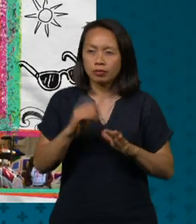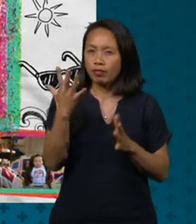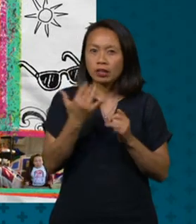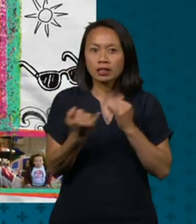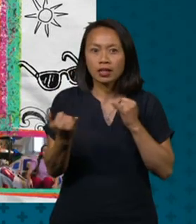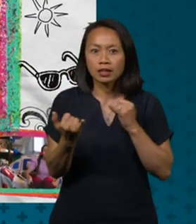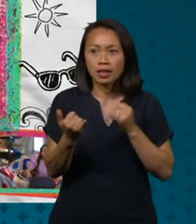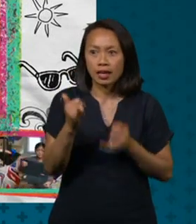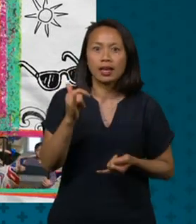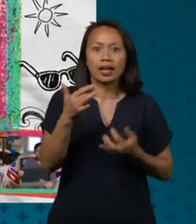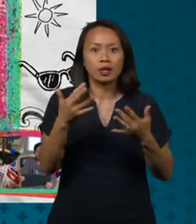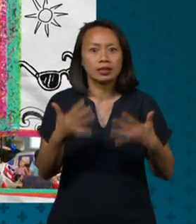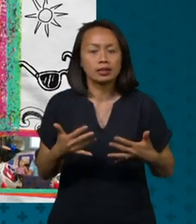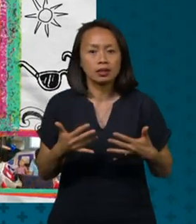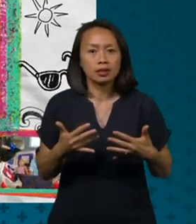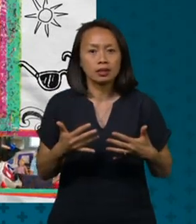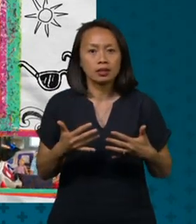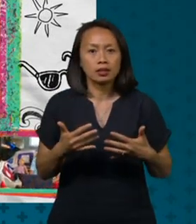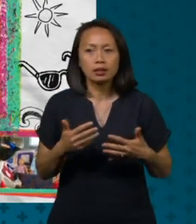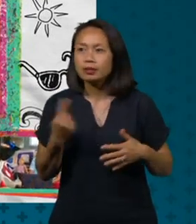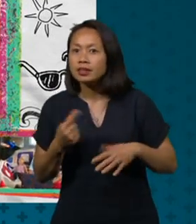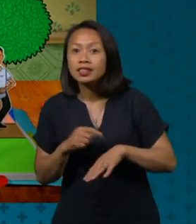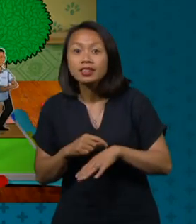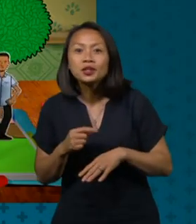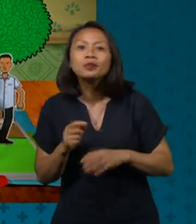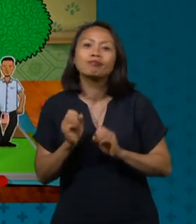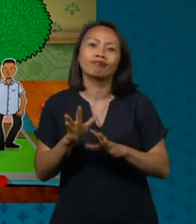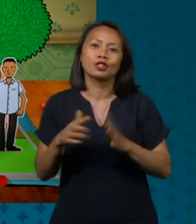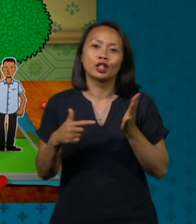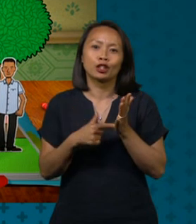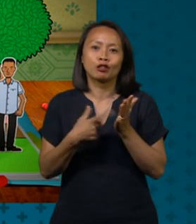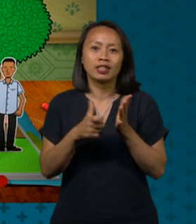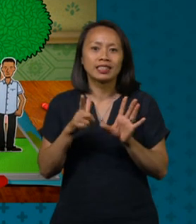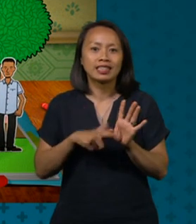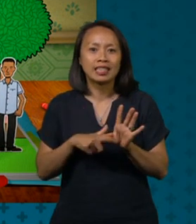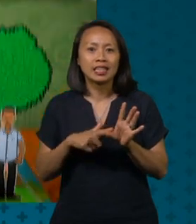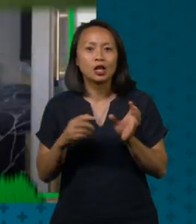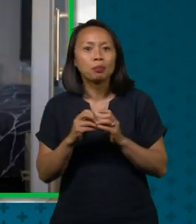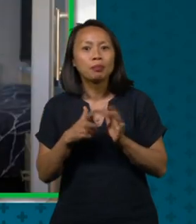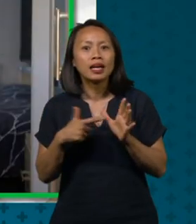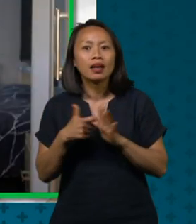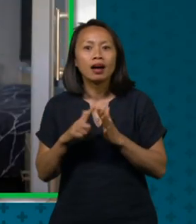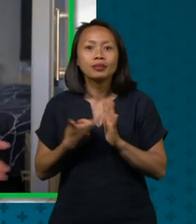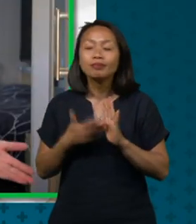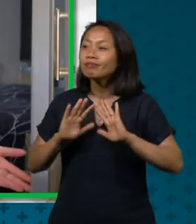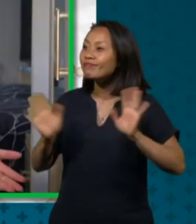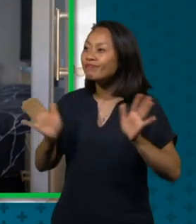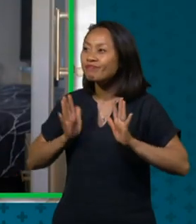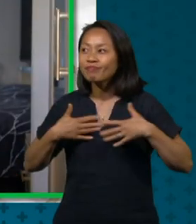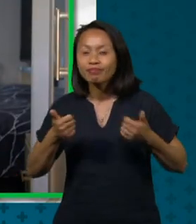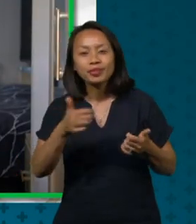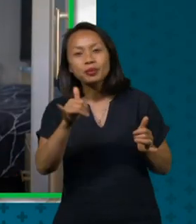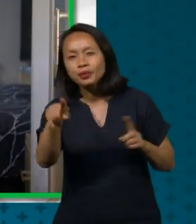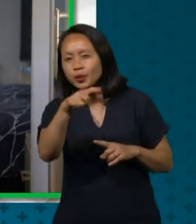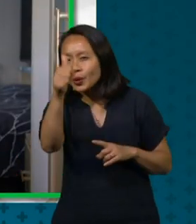counting. And this time, it's Tracy Beaker. Hiya! As most of you probably know,